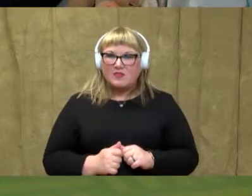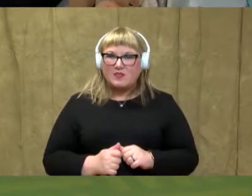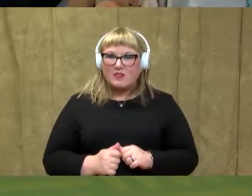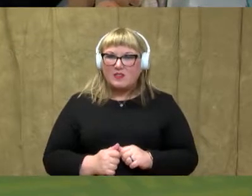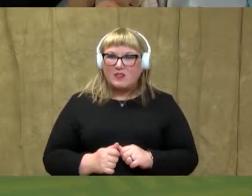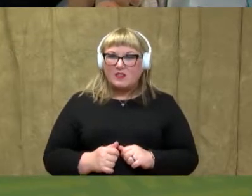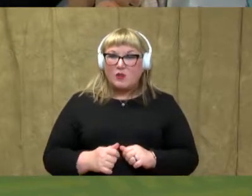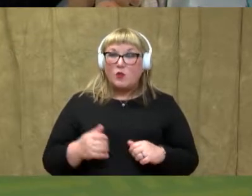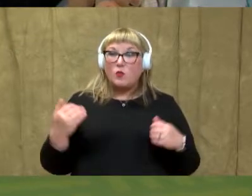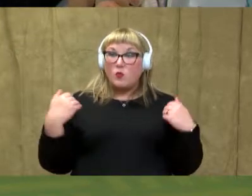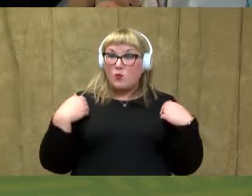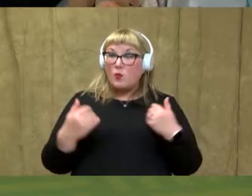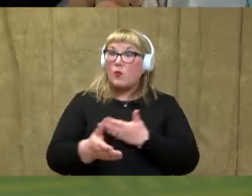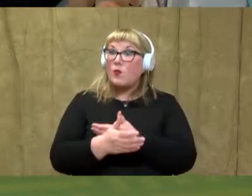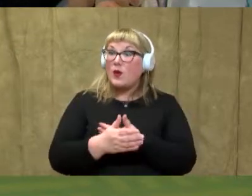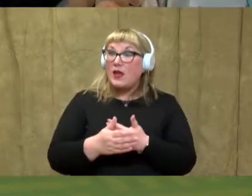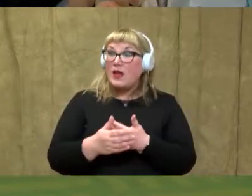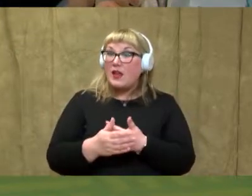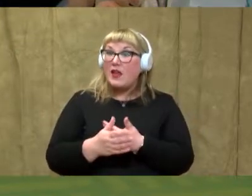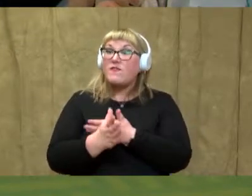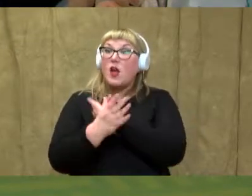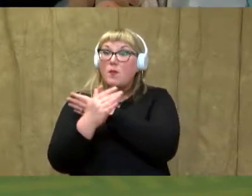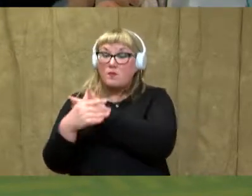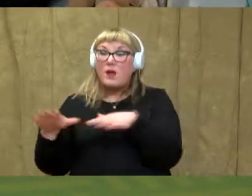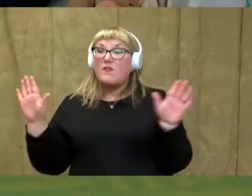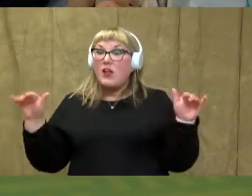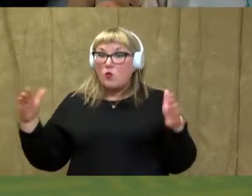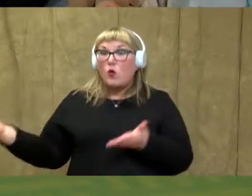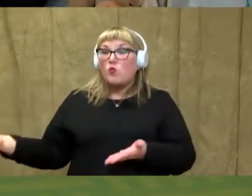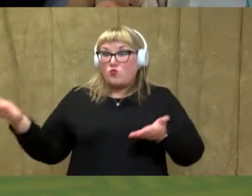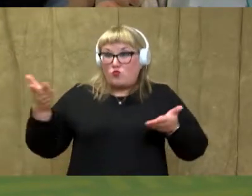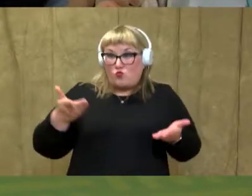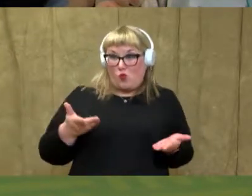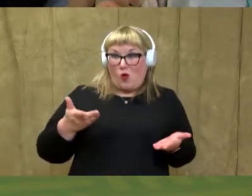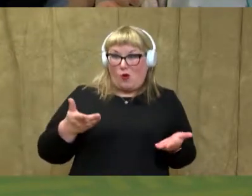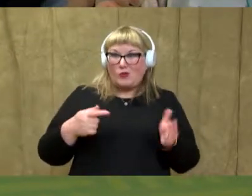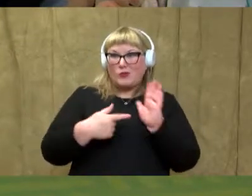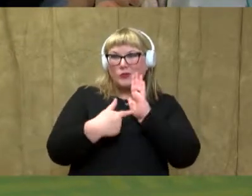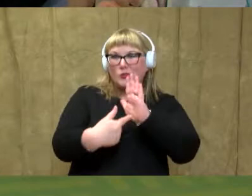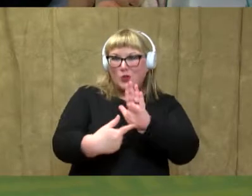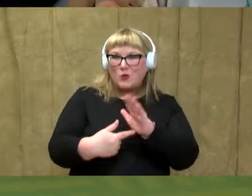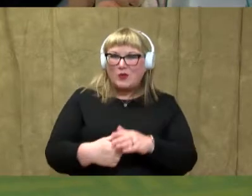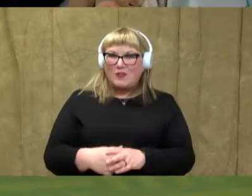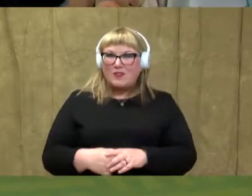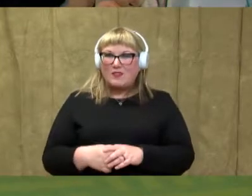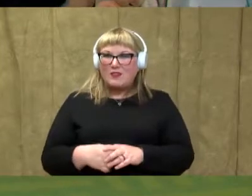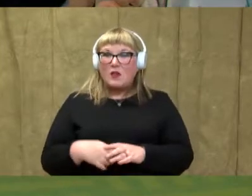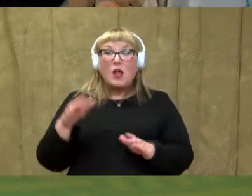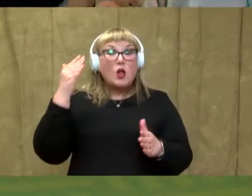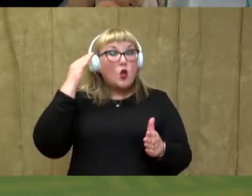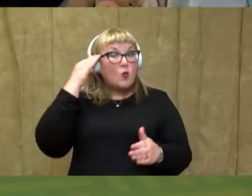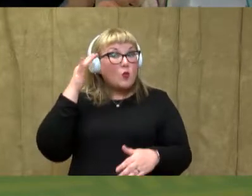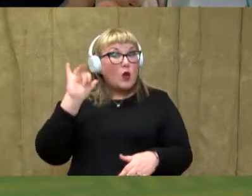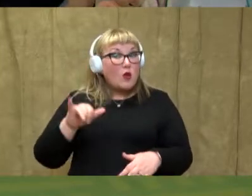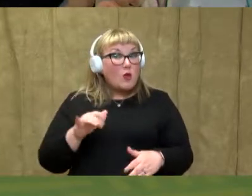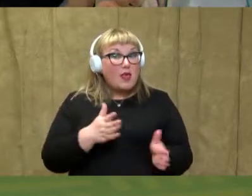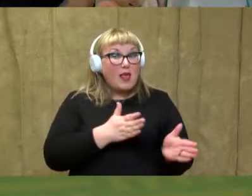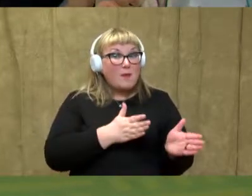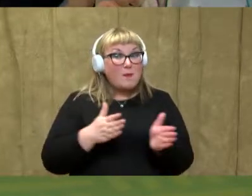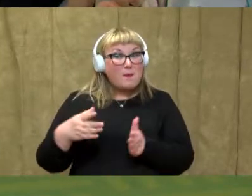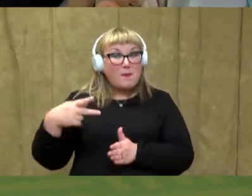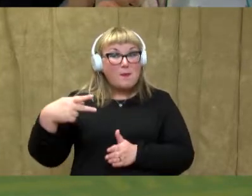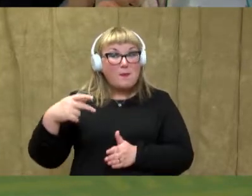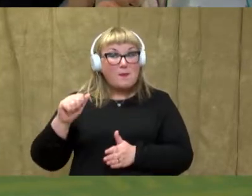wonderful butterfly wings that you brought from home. Miss Harris bought these to share with us. And we know that a pattern is something that